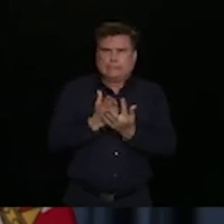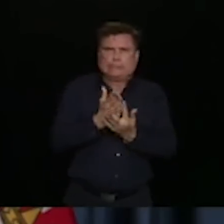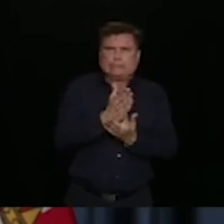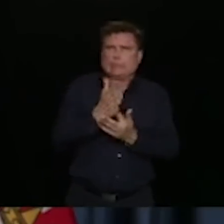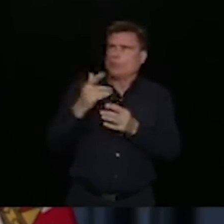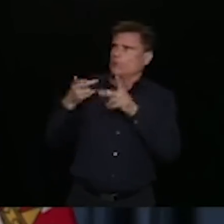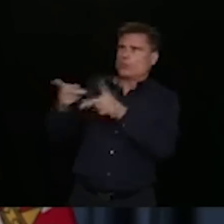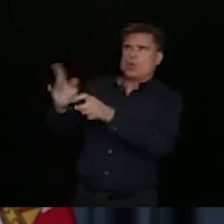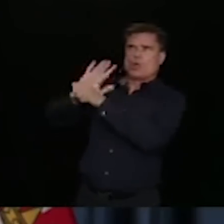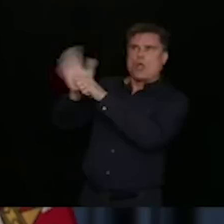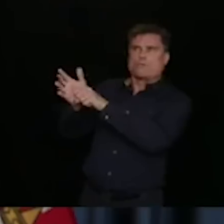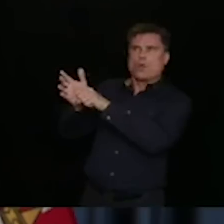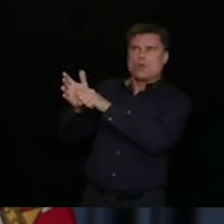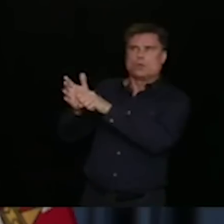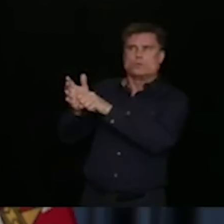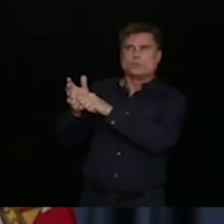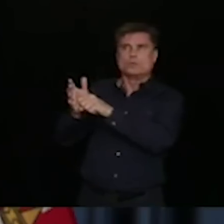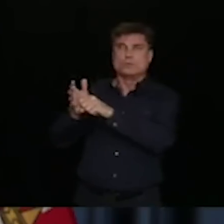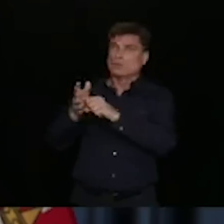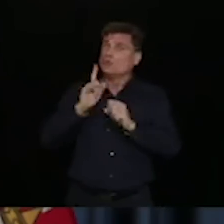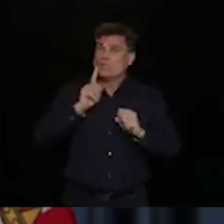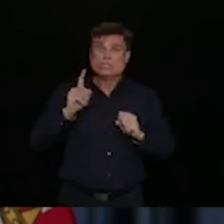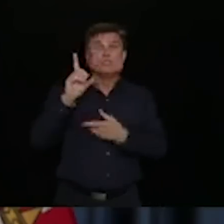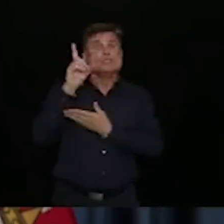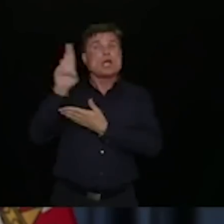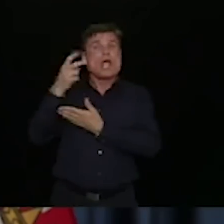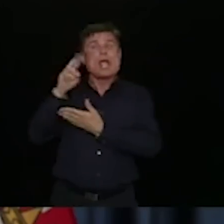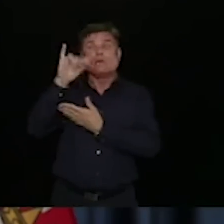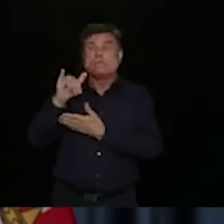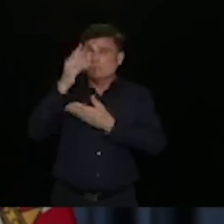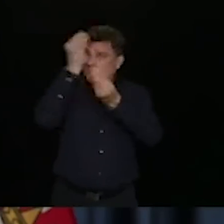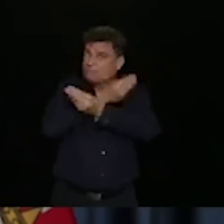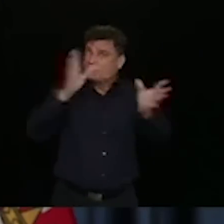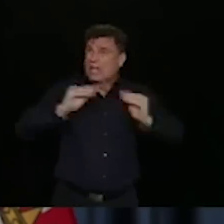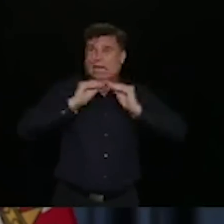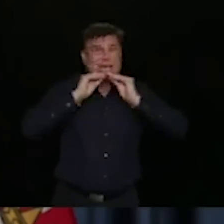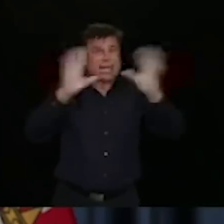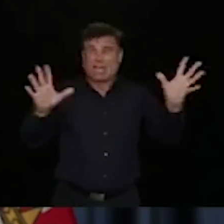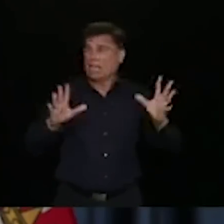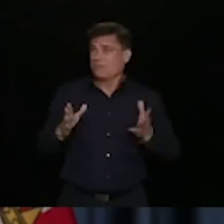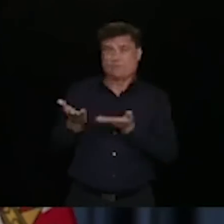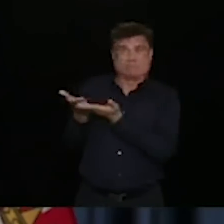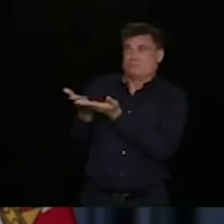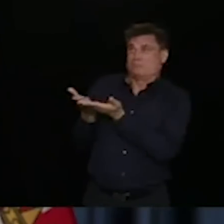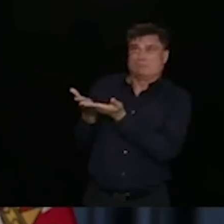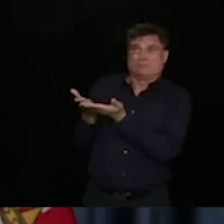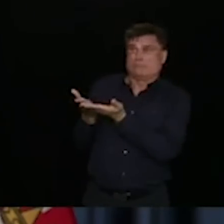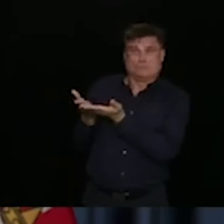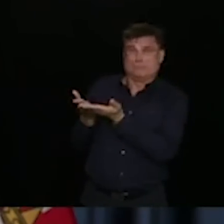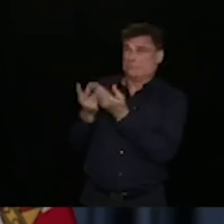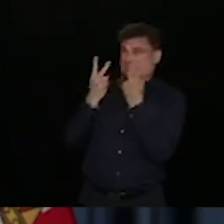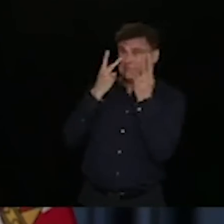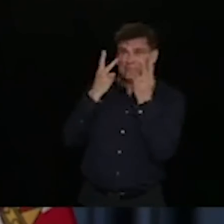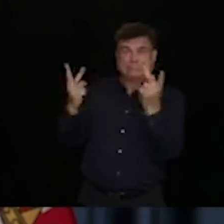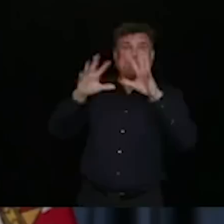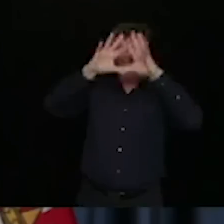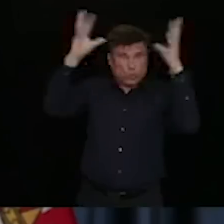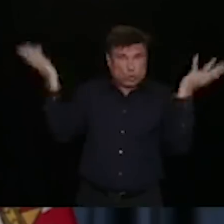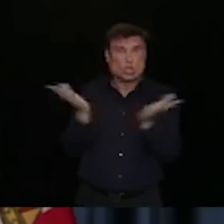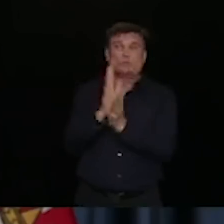here until we find a way to eradicate it. And that's underway internationally. Never before have so many resources and so